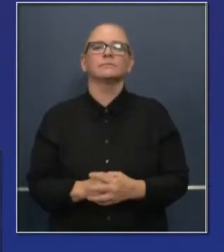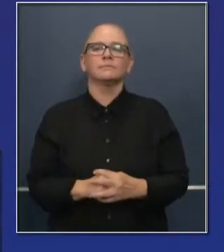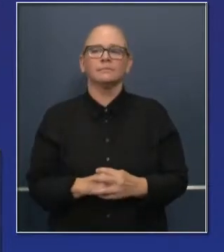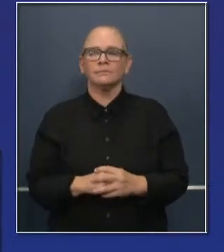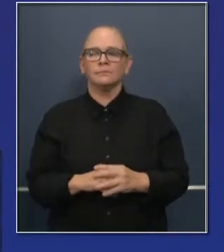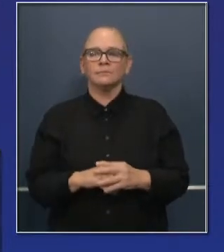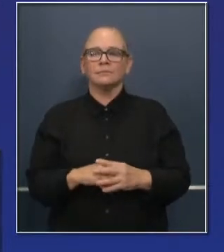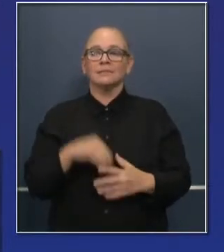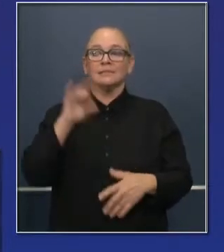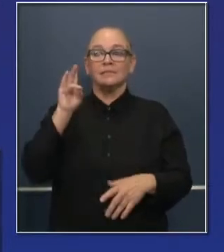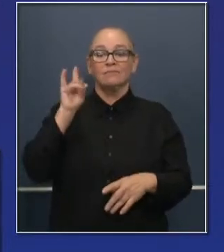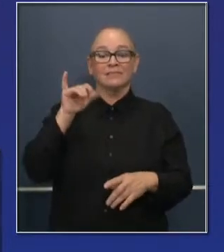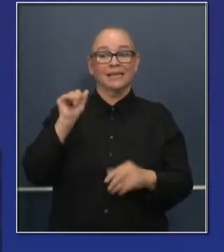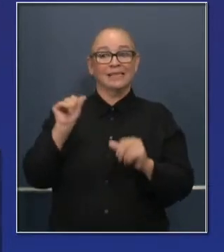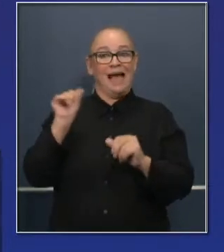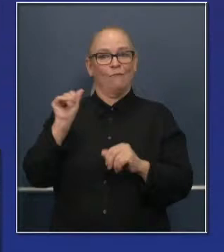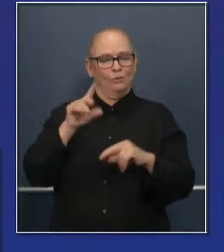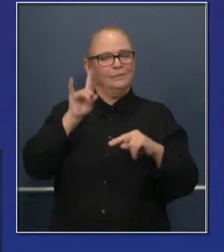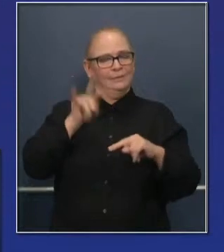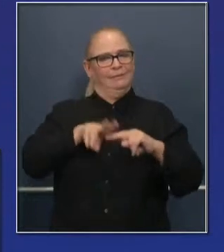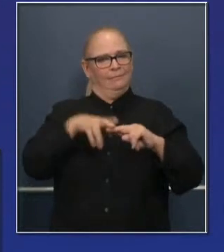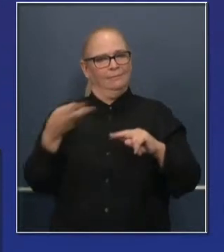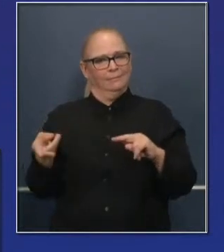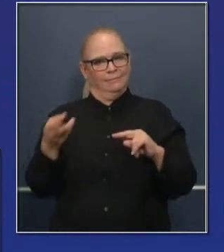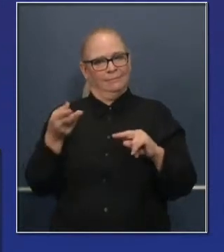ago, now down